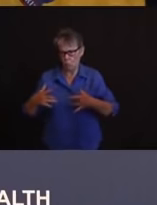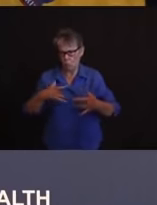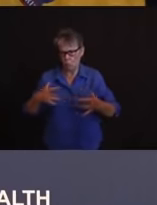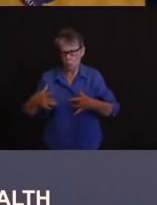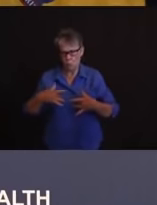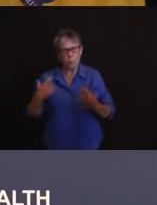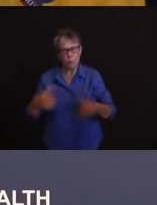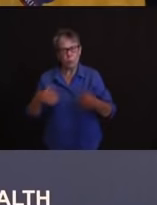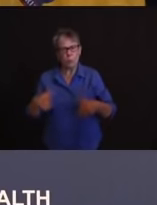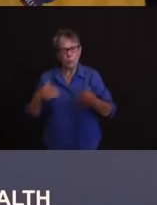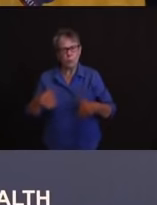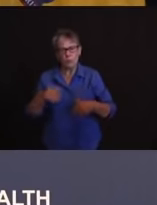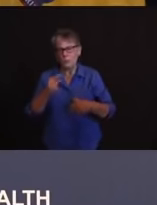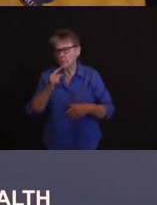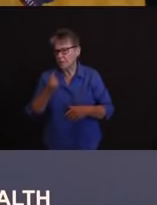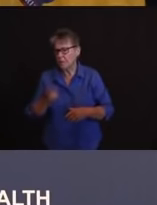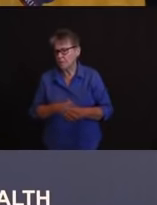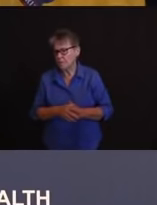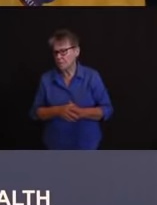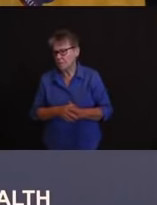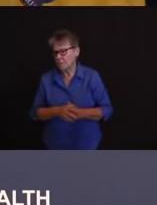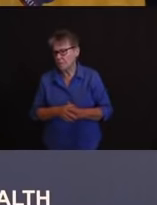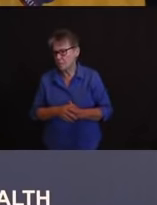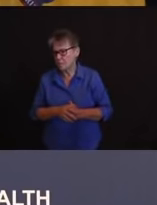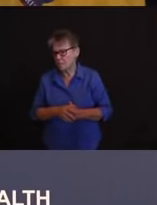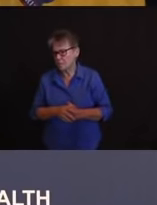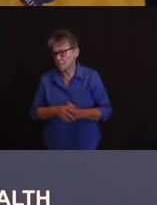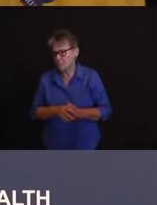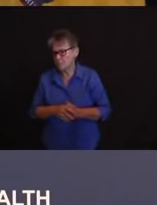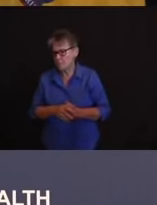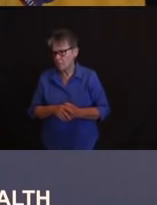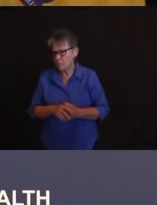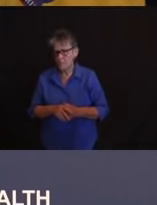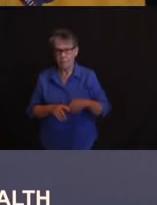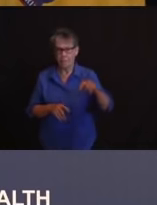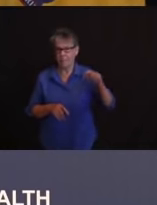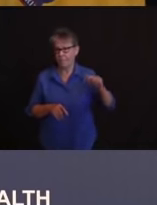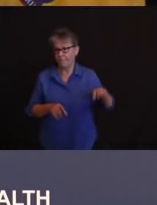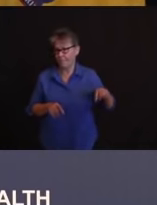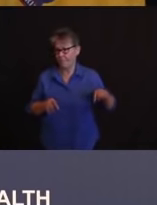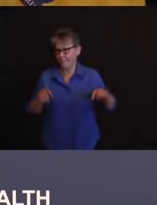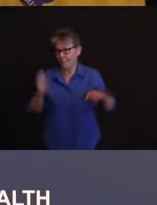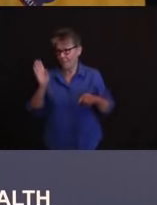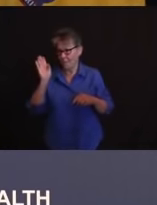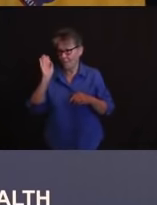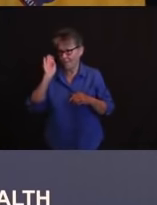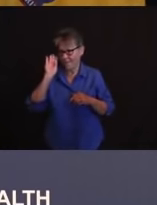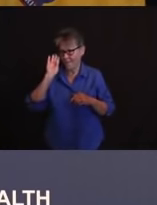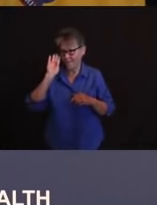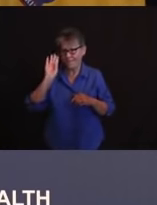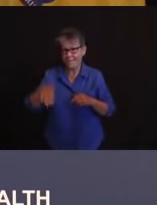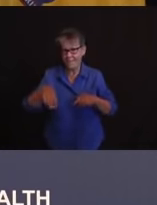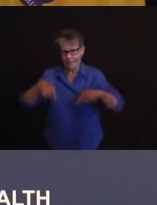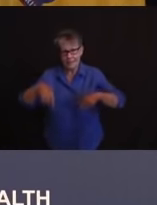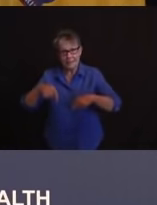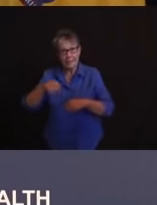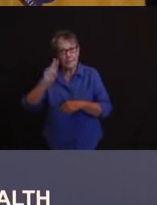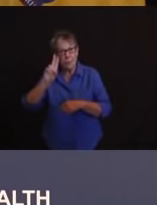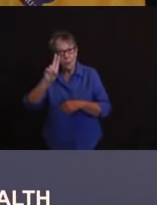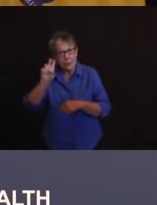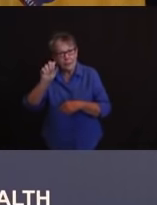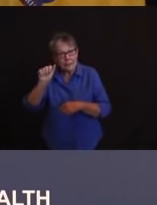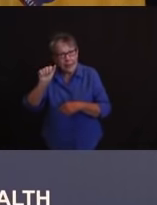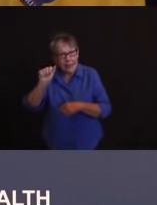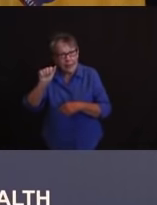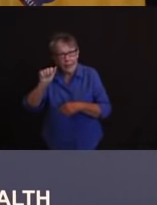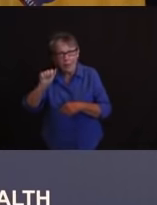add. We are the United States of America. We can't stop people at our borders. We can plead to personal responsibility.